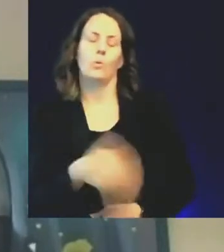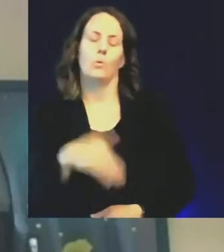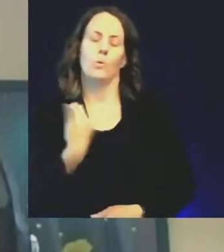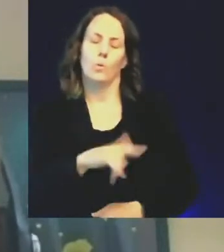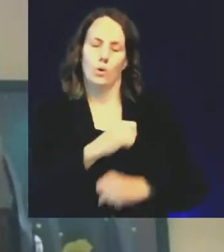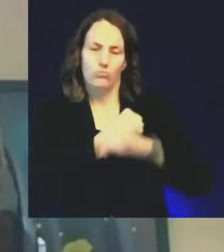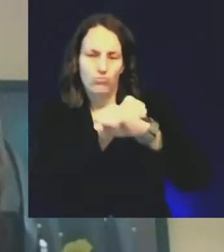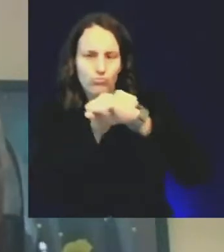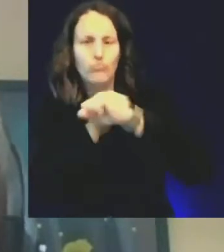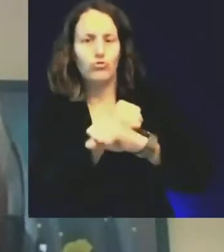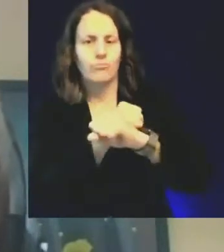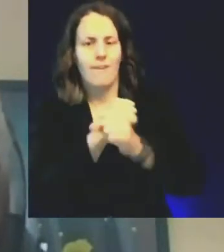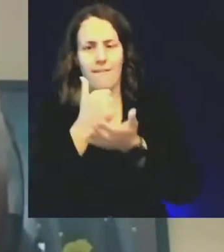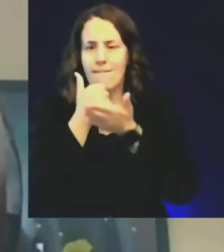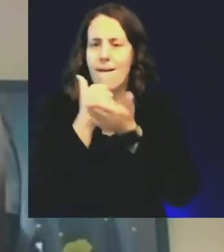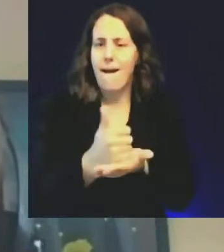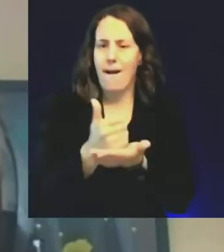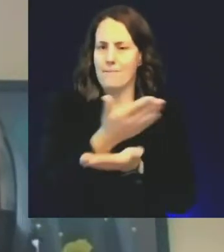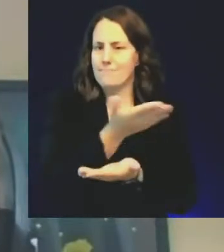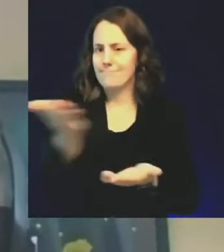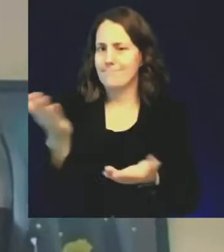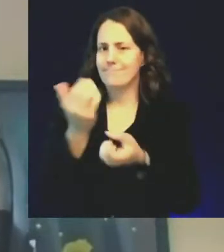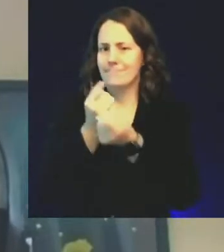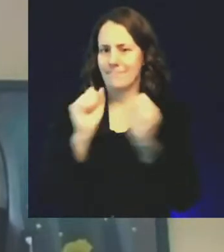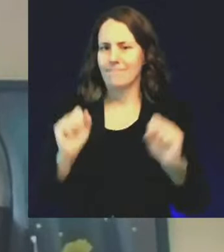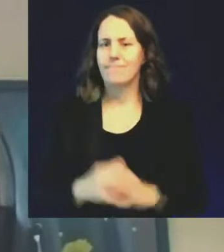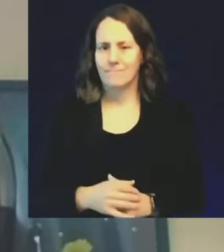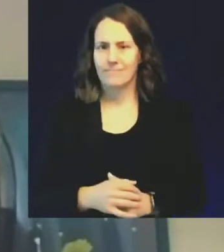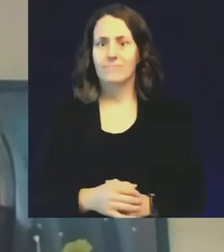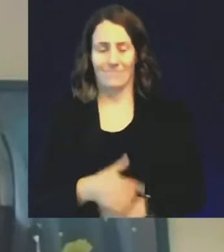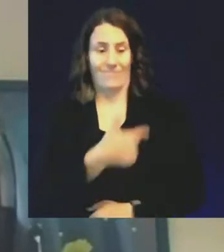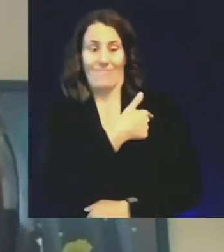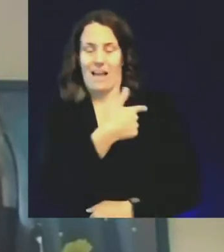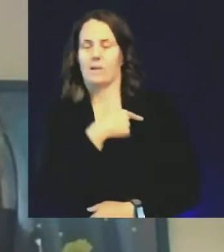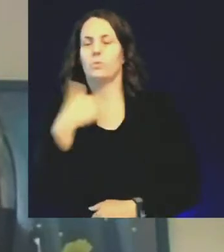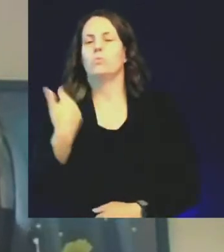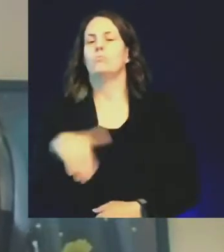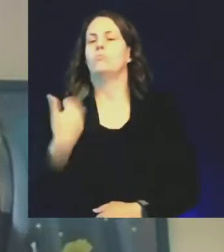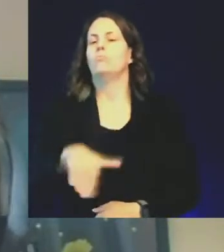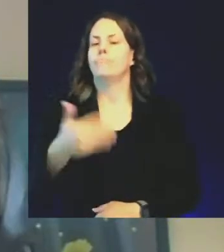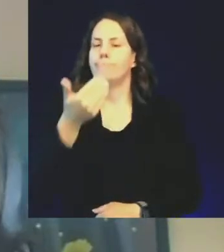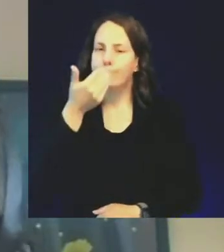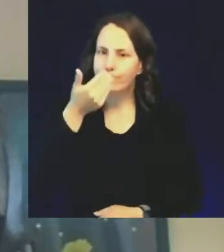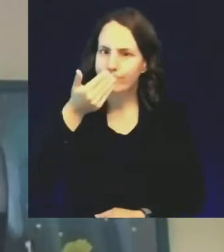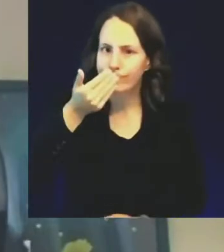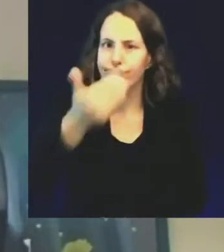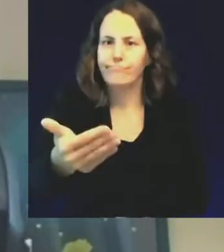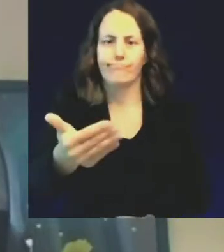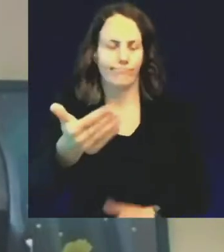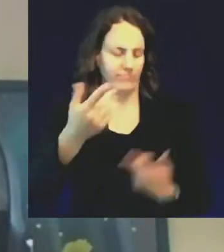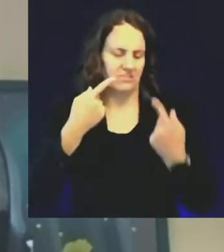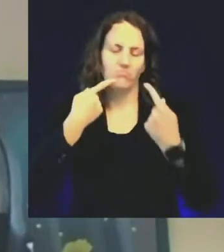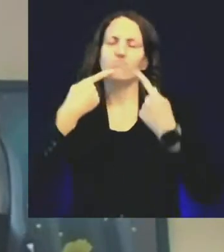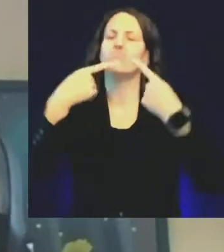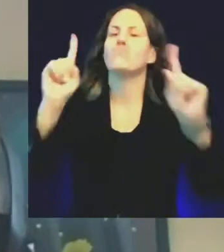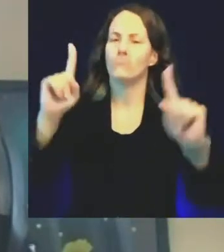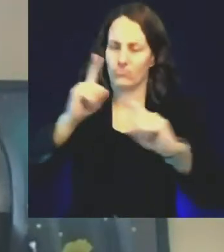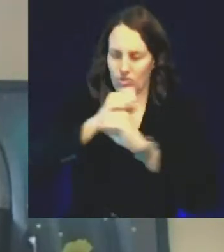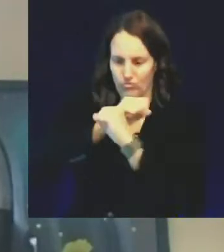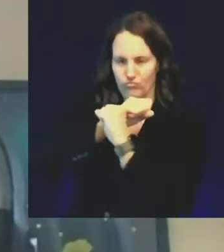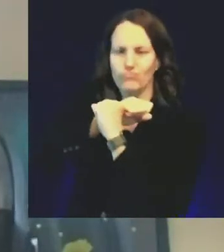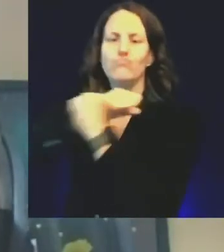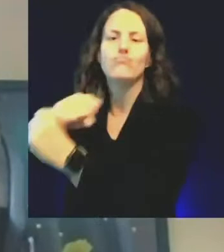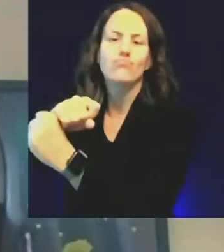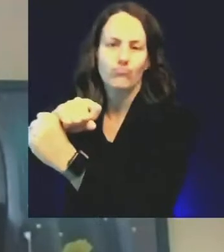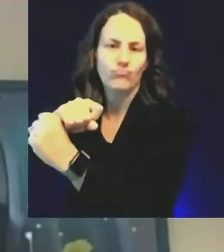efficacious vaccines. And I know that our national